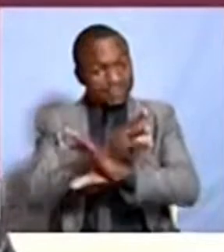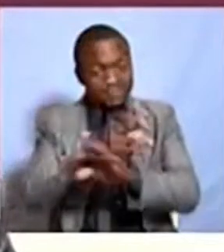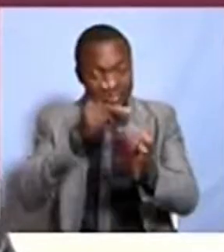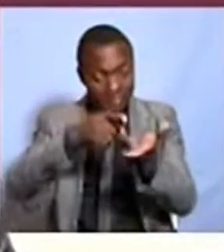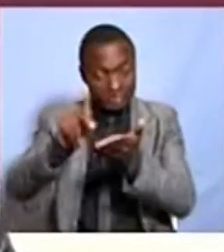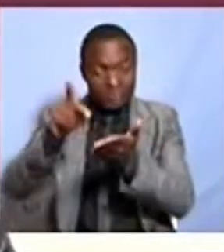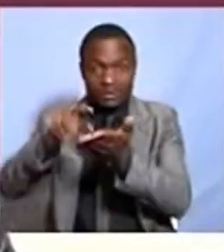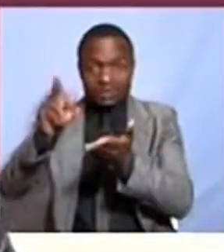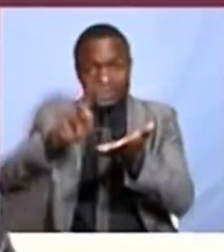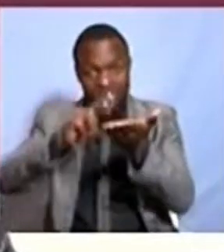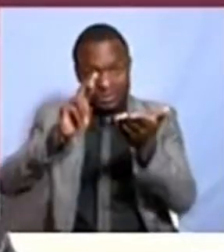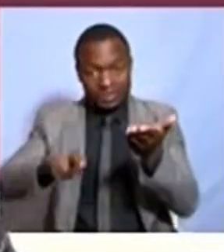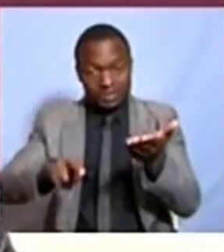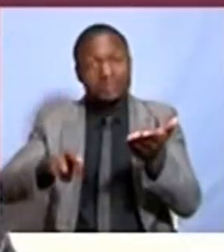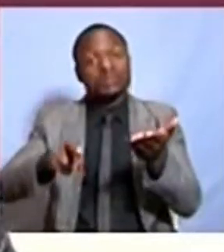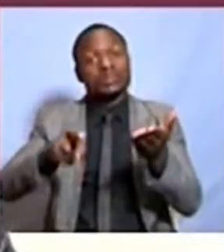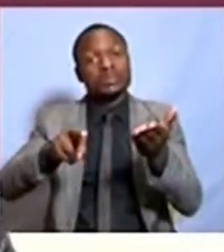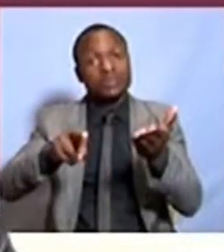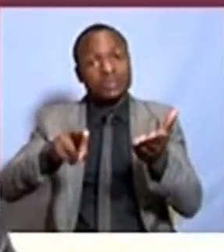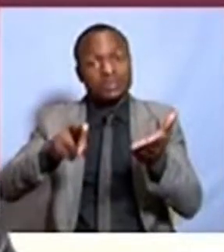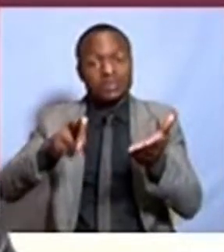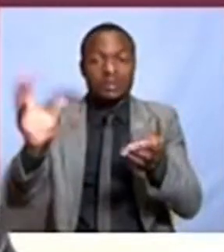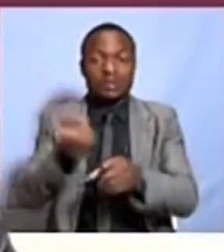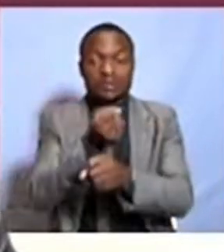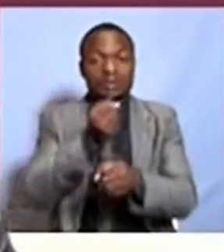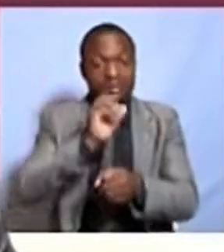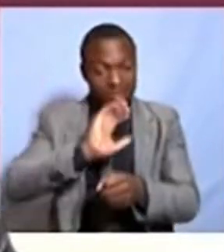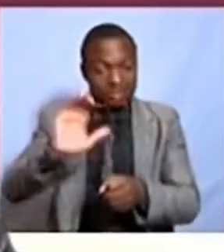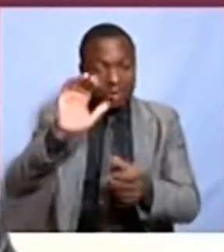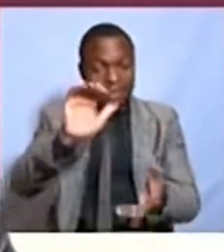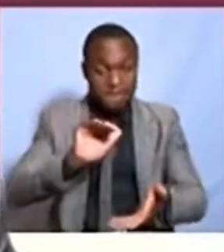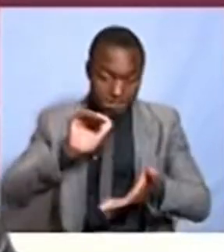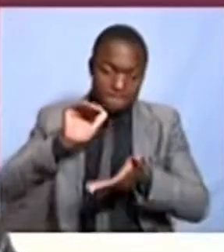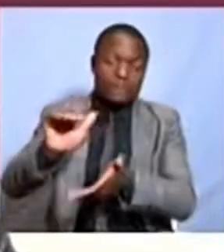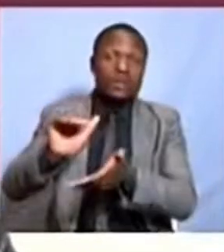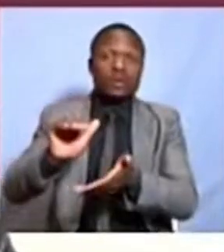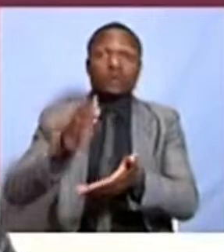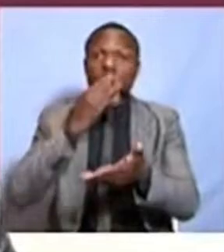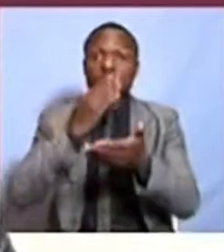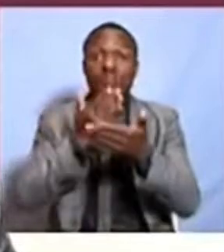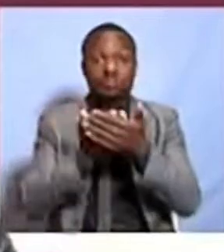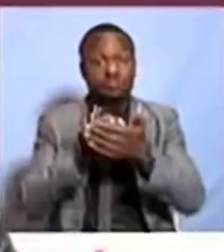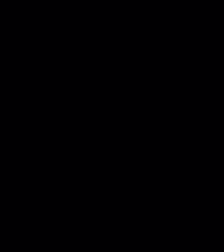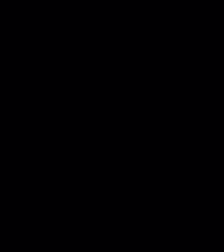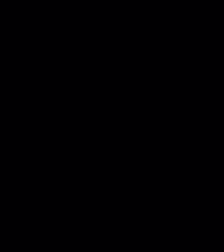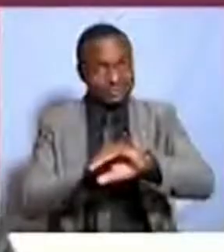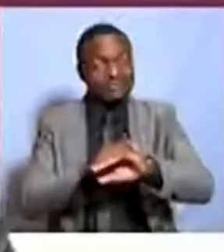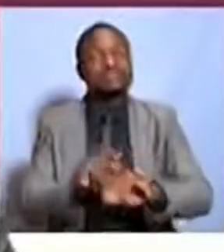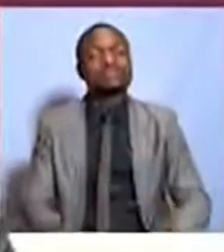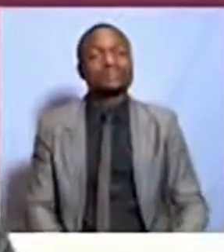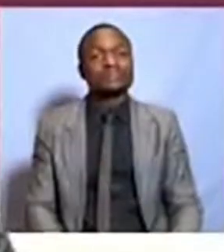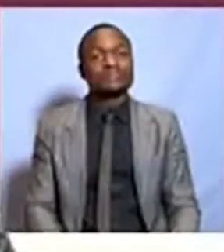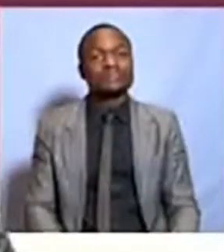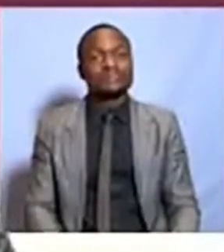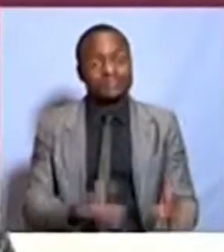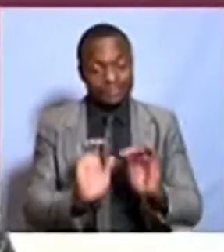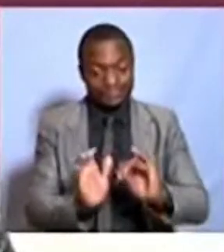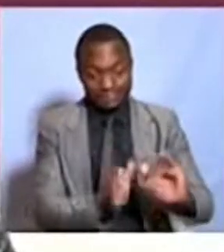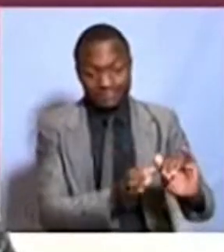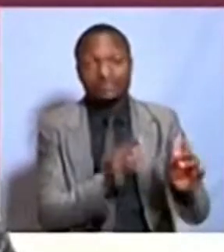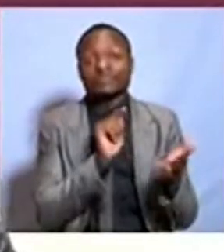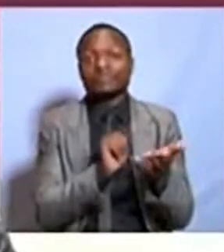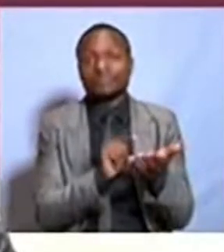pensioners receive their funds in good time. We would also like to note, away from this